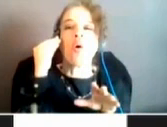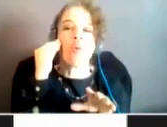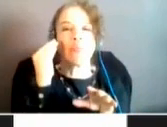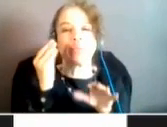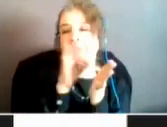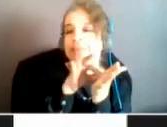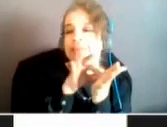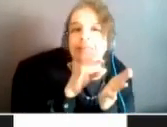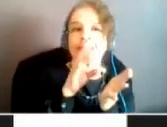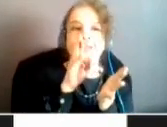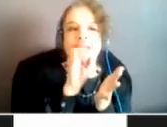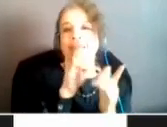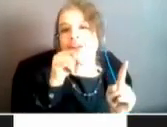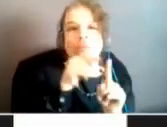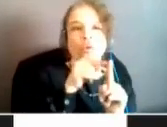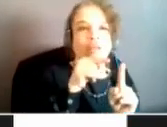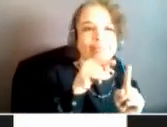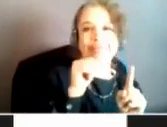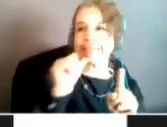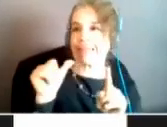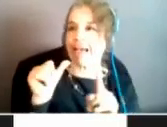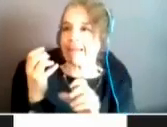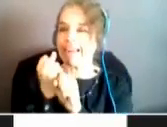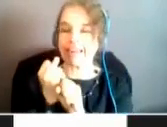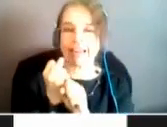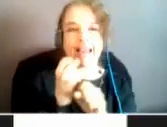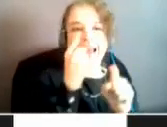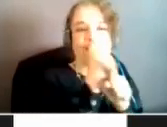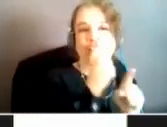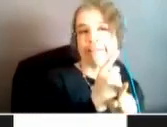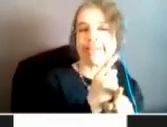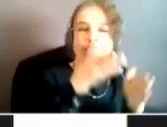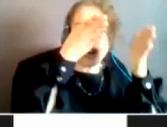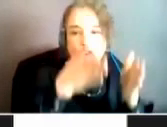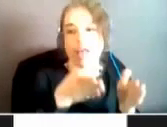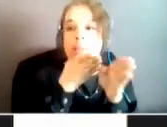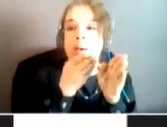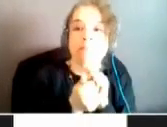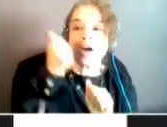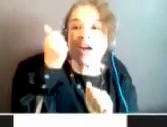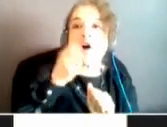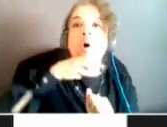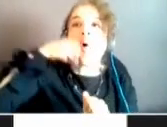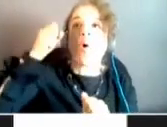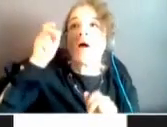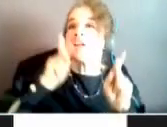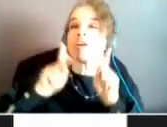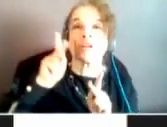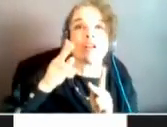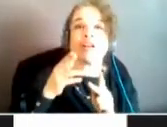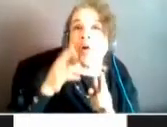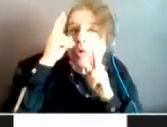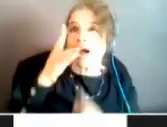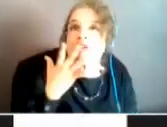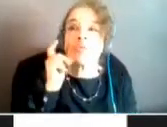know, rates of treatment initiation and adequacy indicate that the majority of older people, regardless of race,